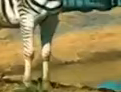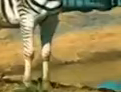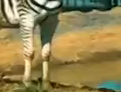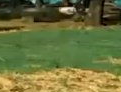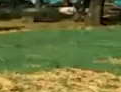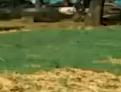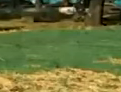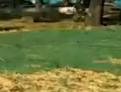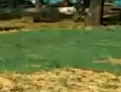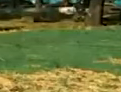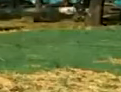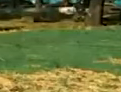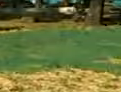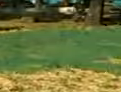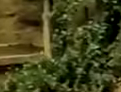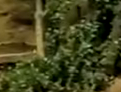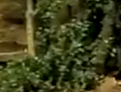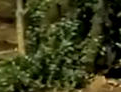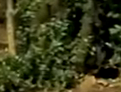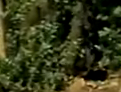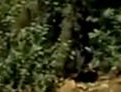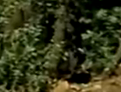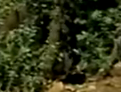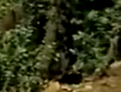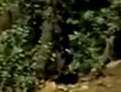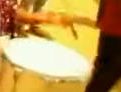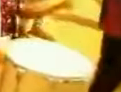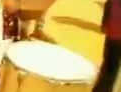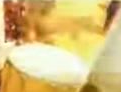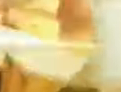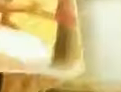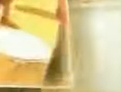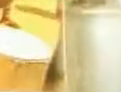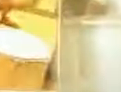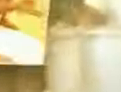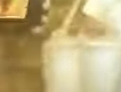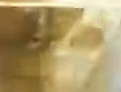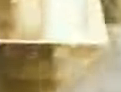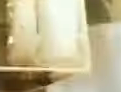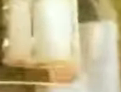Waihiga Mwaura, Citizen TV, Addis Ababa, Ethiopia.